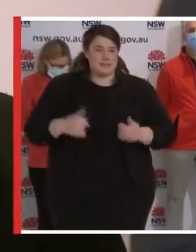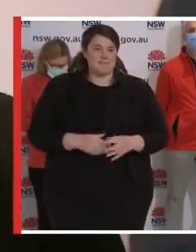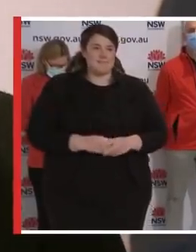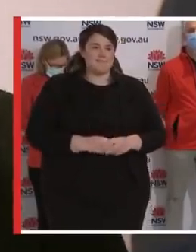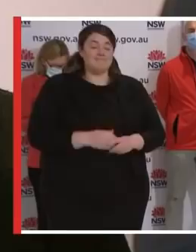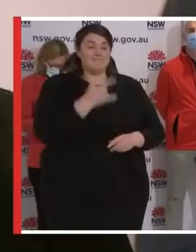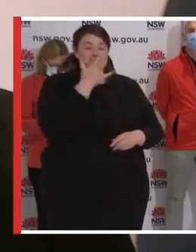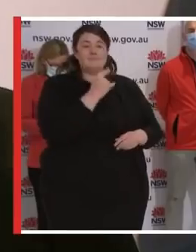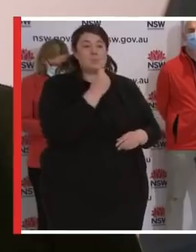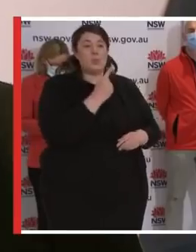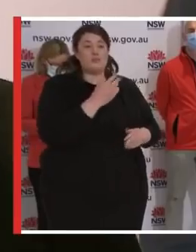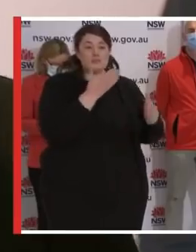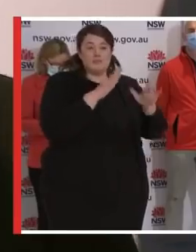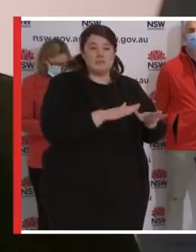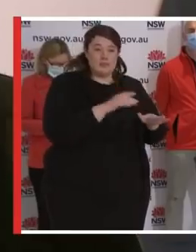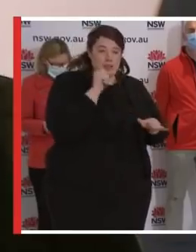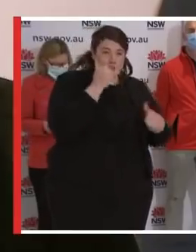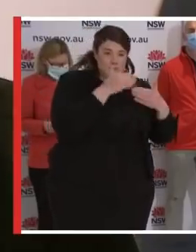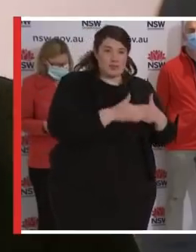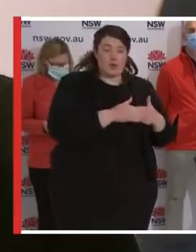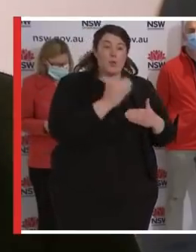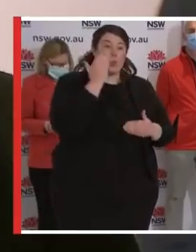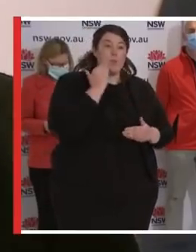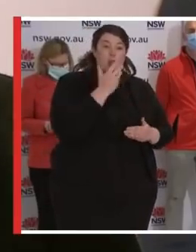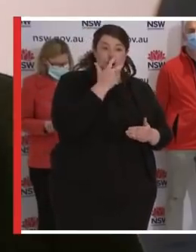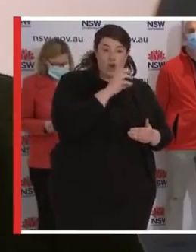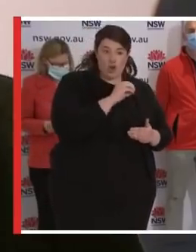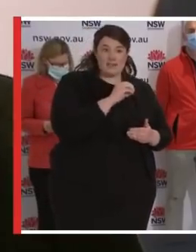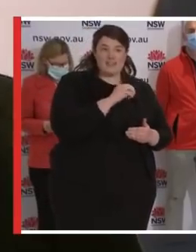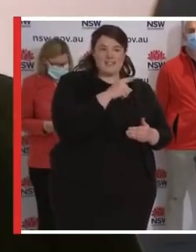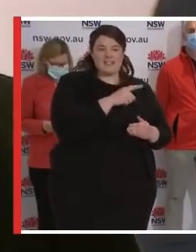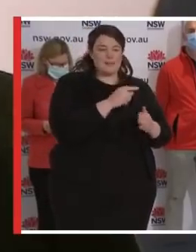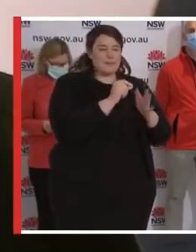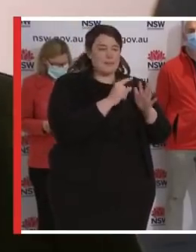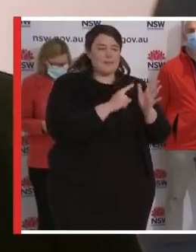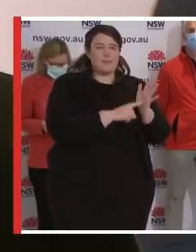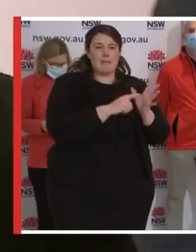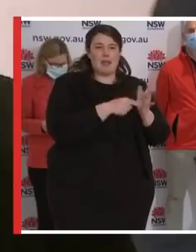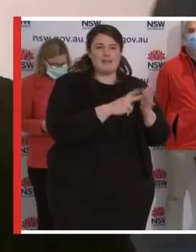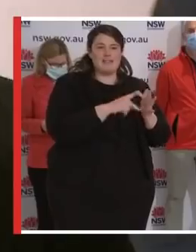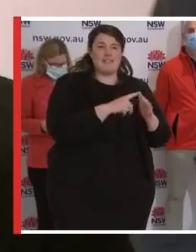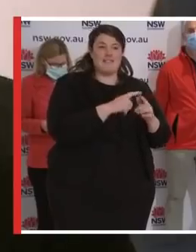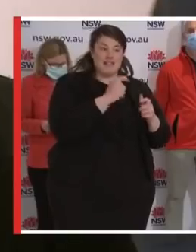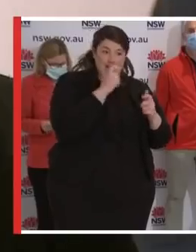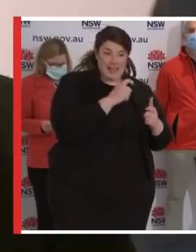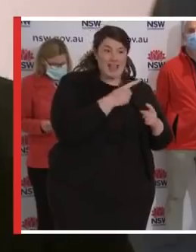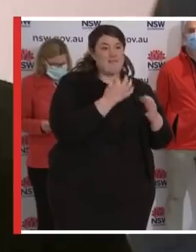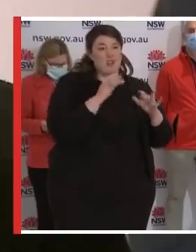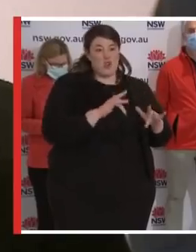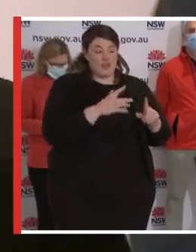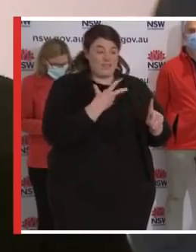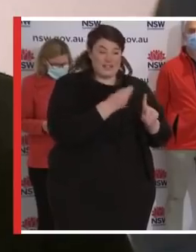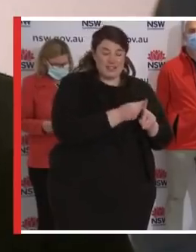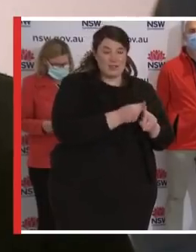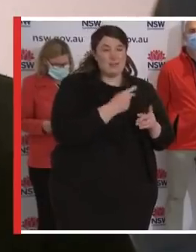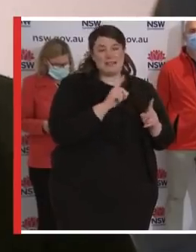overnight, a woman in her 90s who was in palliative care. She was unvaccinated, but our deepest heartfelt condolences to her loved